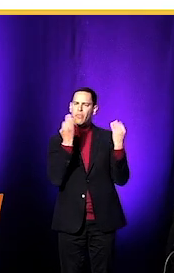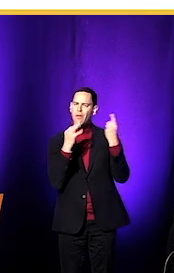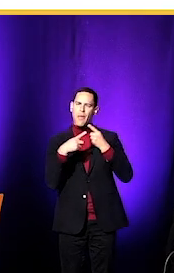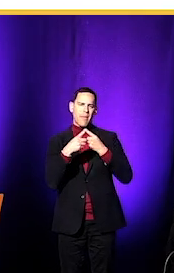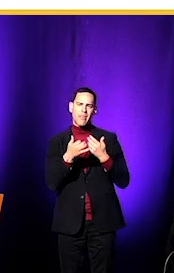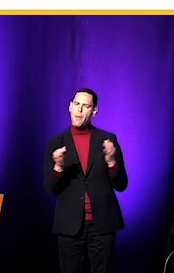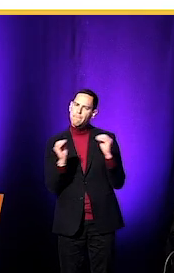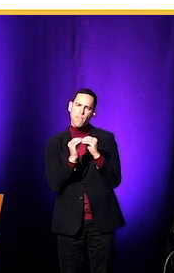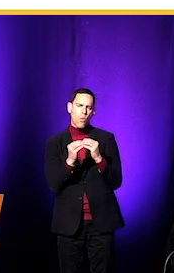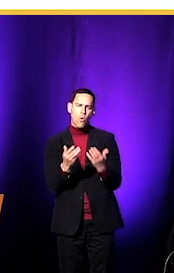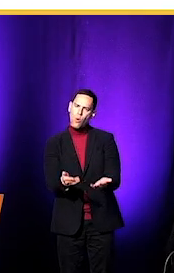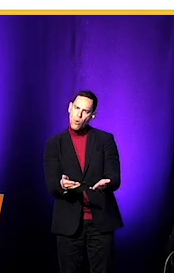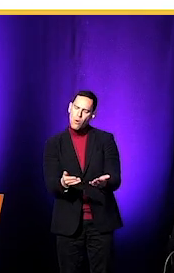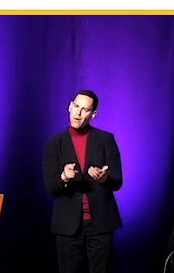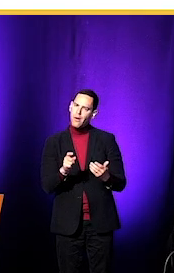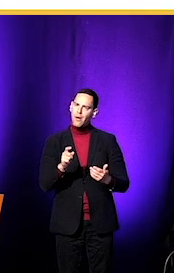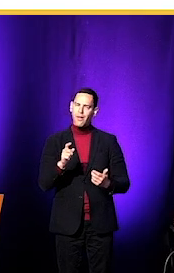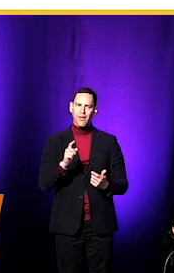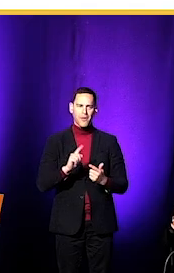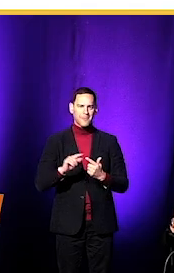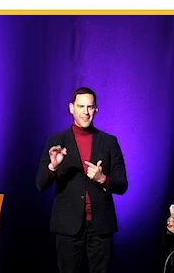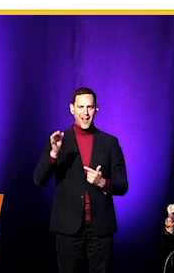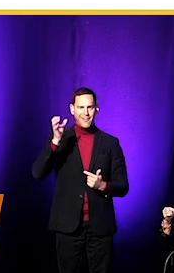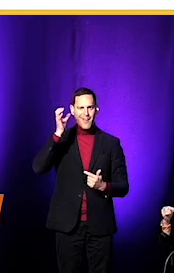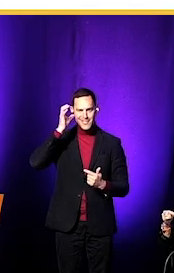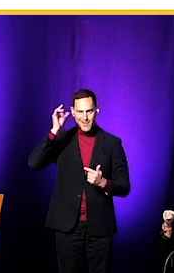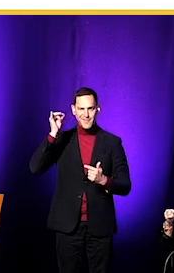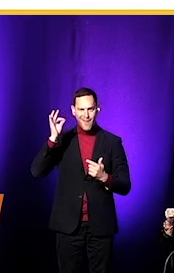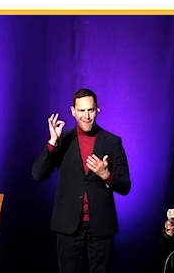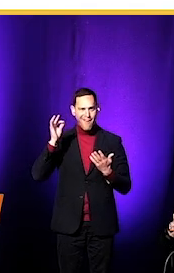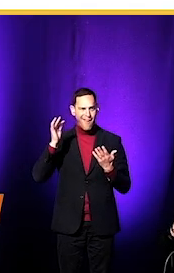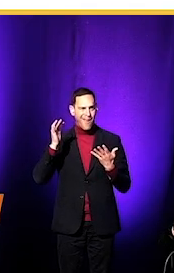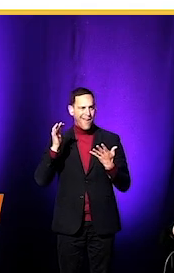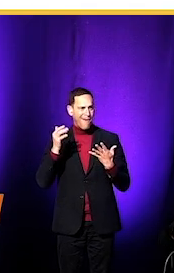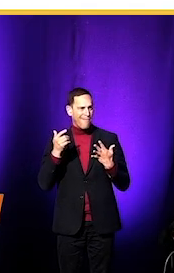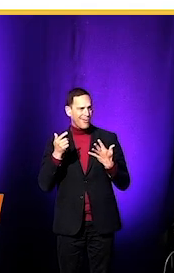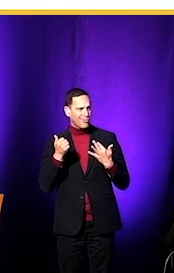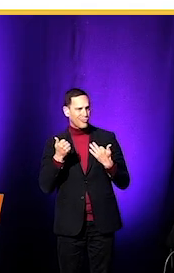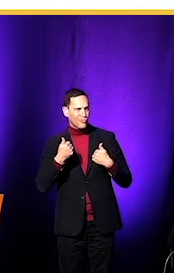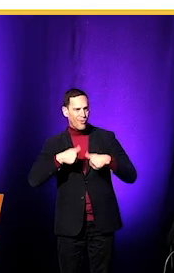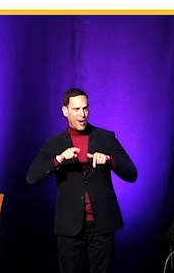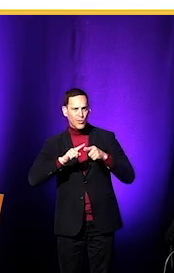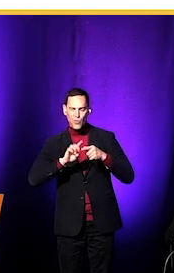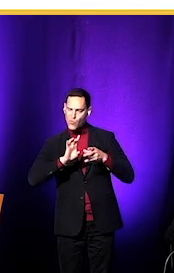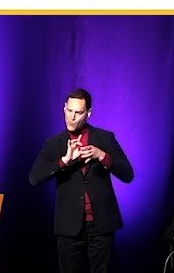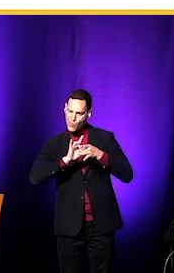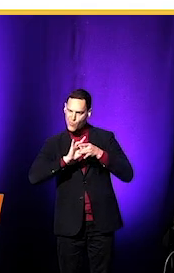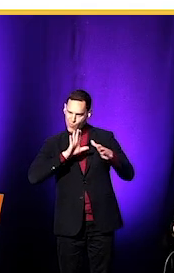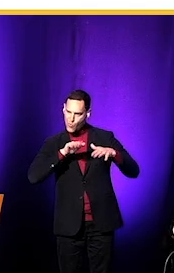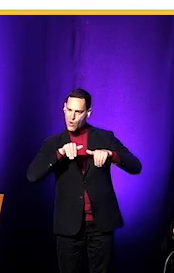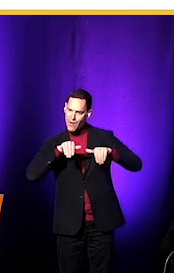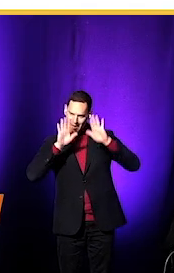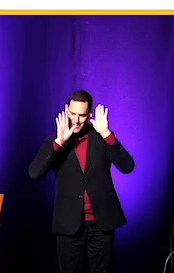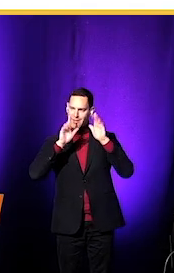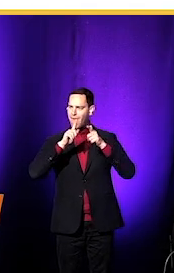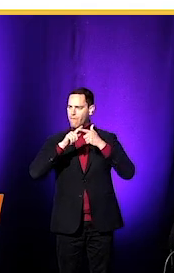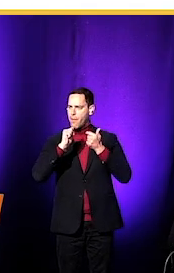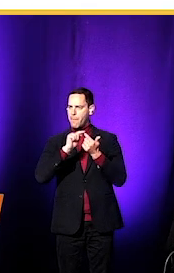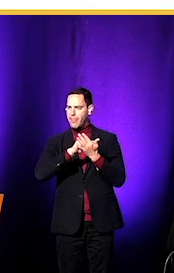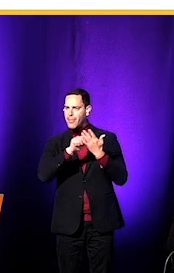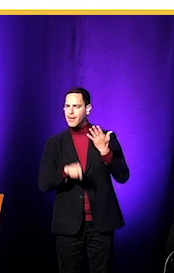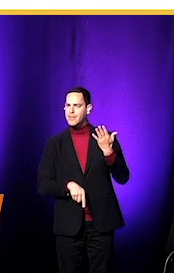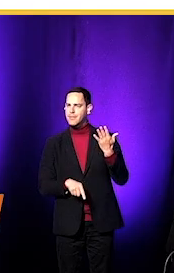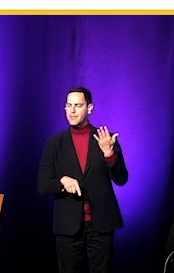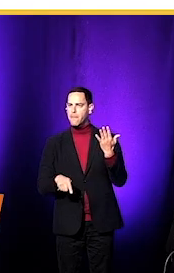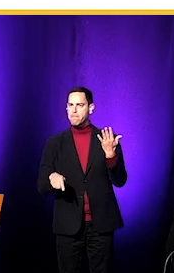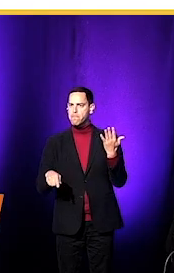but I think fundamentally that notion was trying to get at that, is that it's not, that's why I said that what I'm learning so much from this other literature